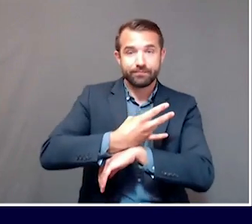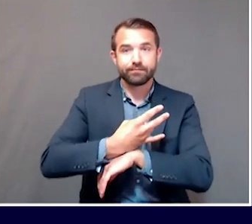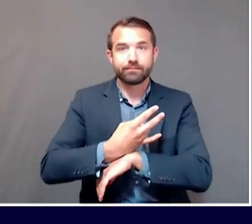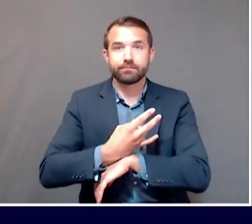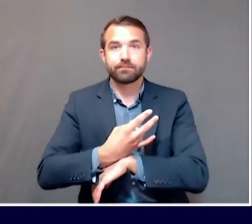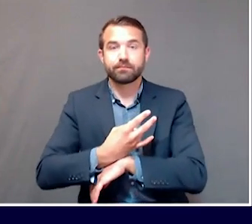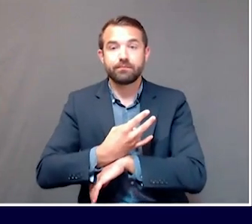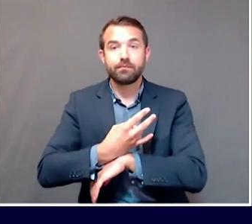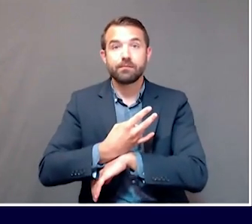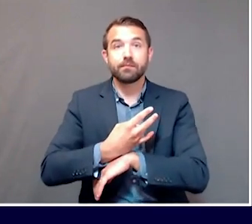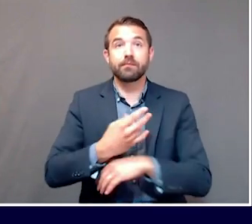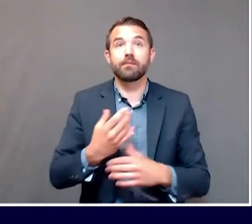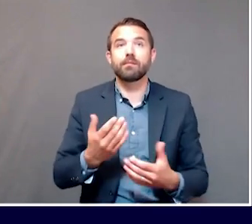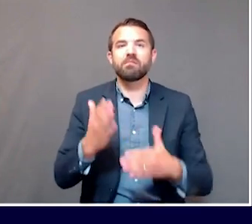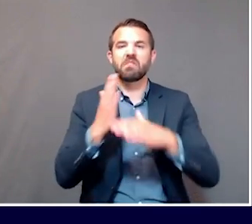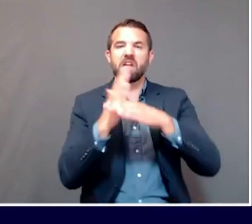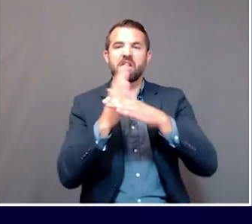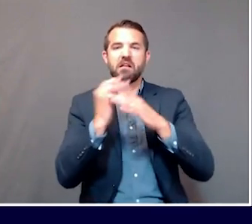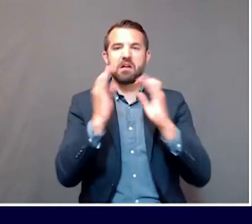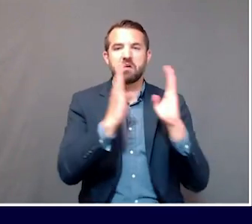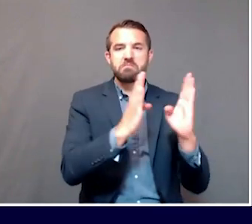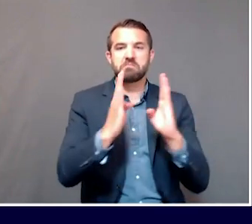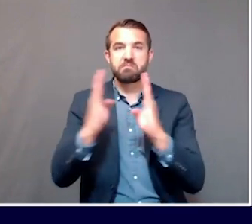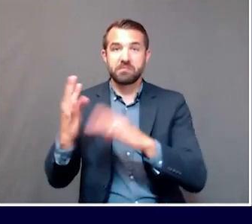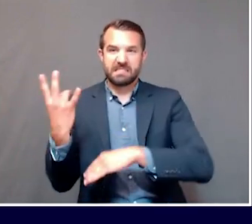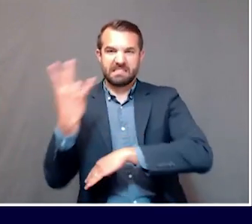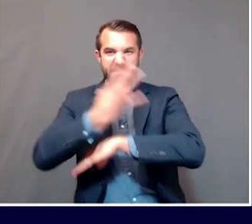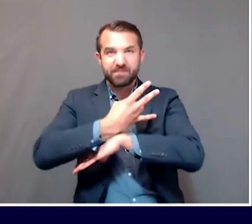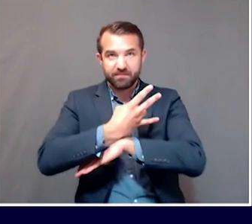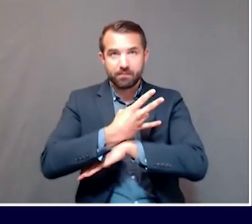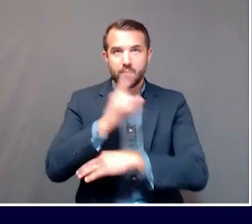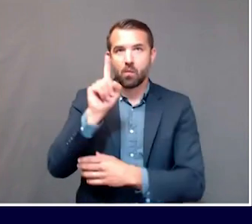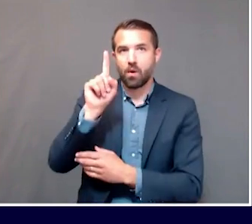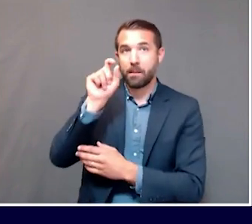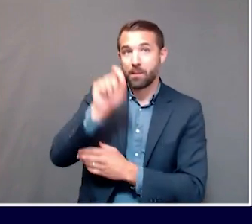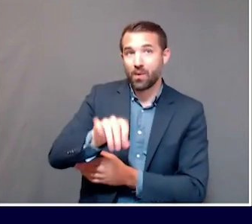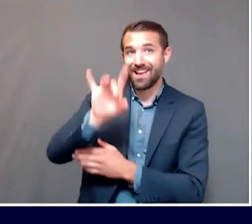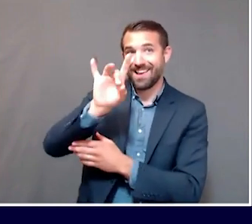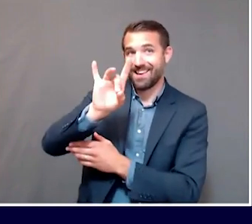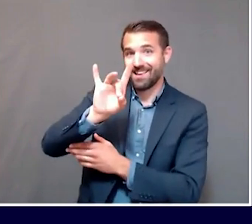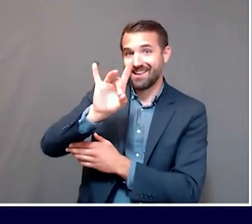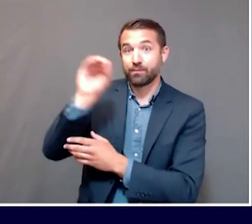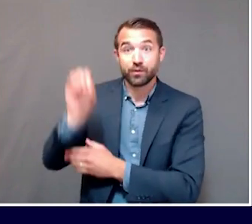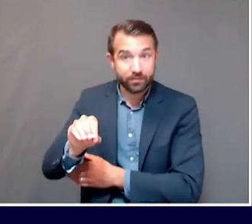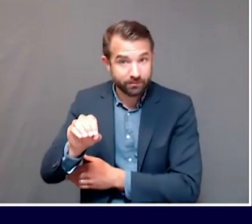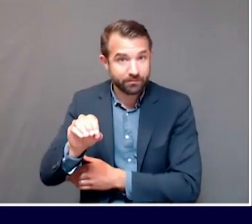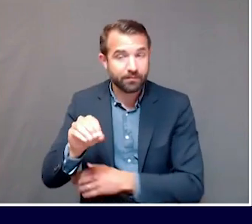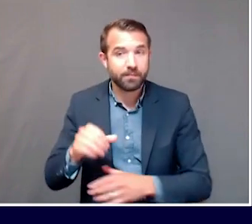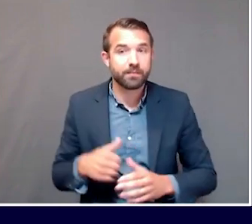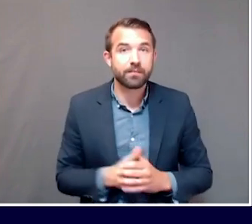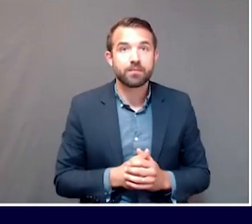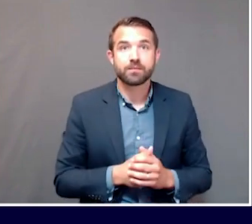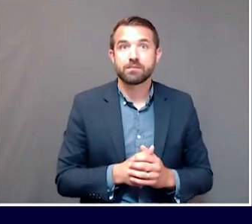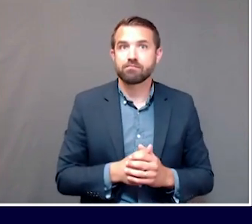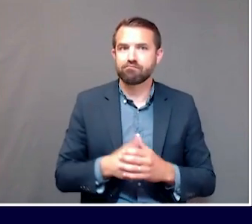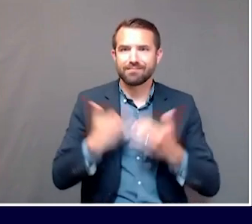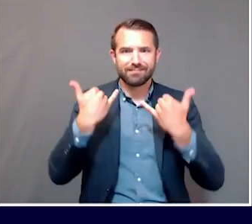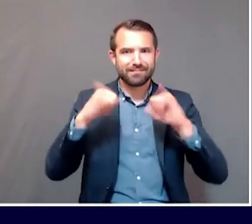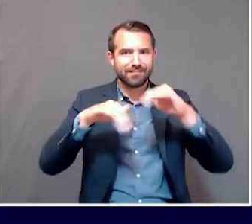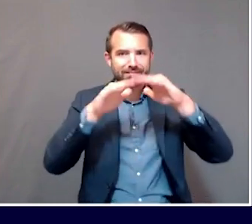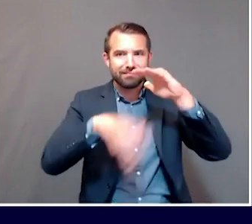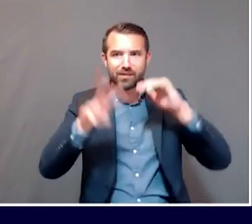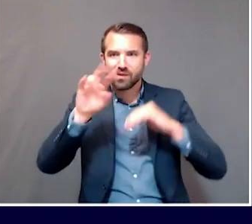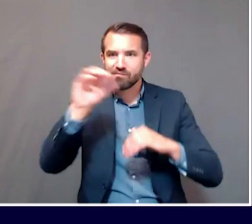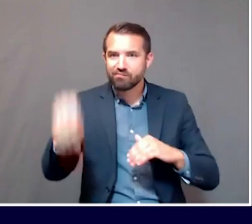our 7-day positivity rate to 1.8%. Again, also a good margin under the 2%